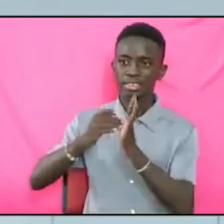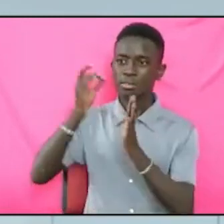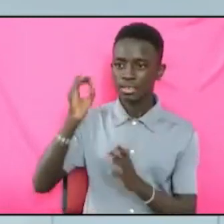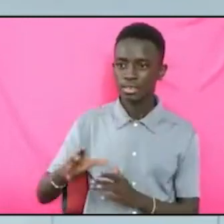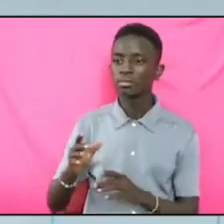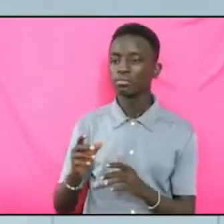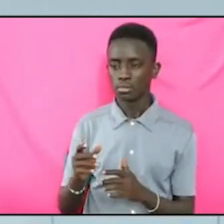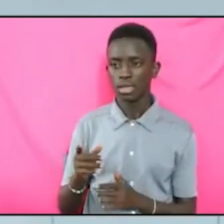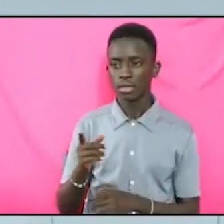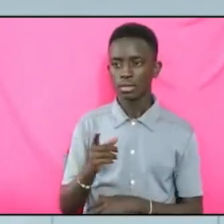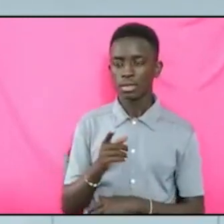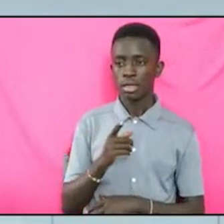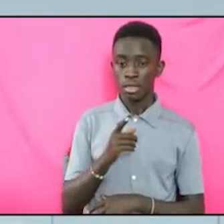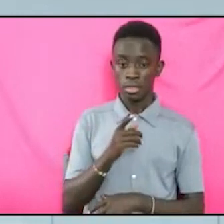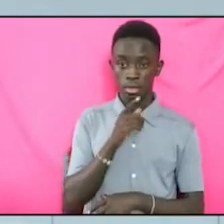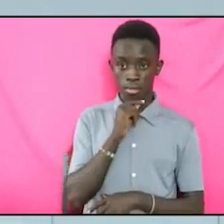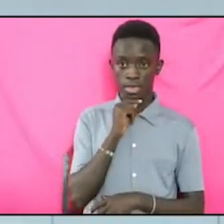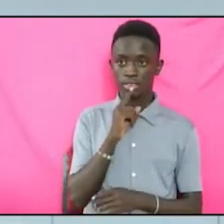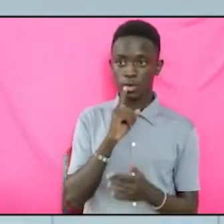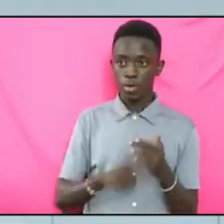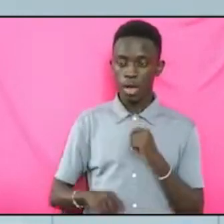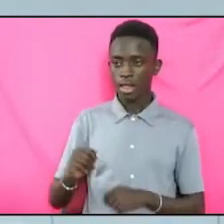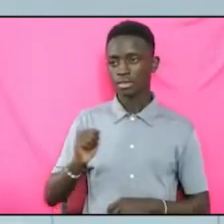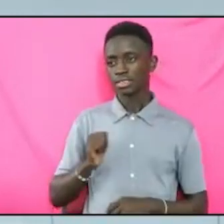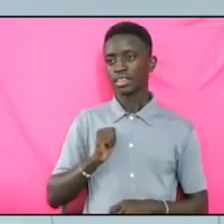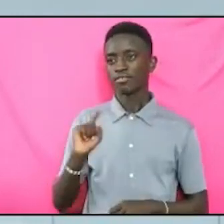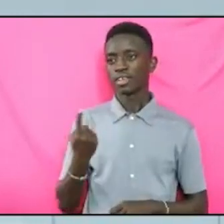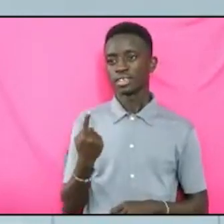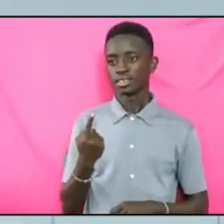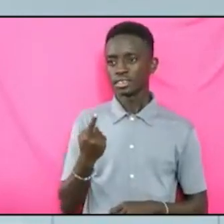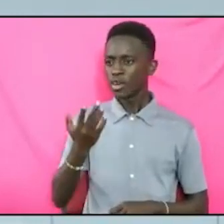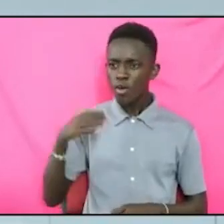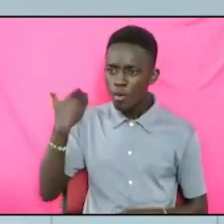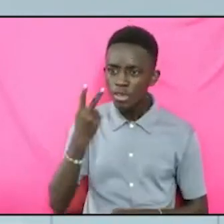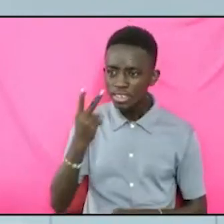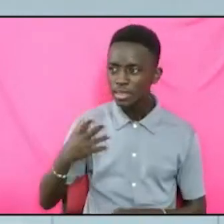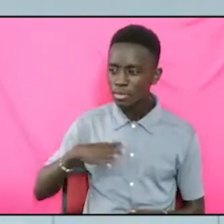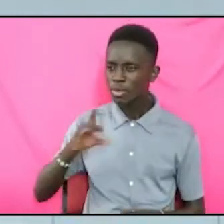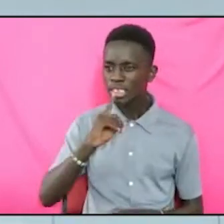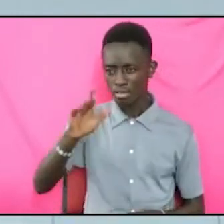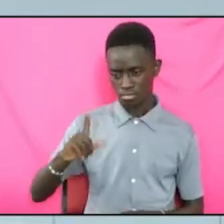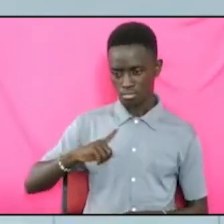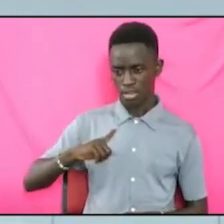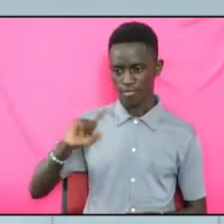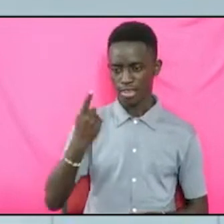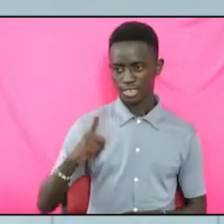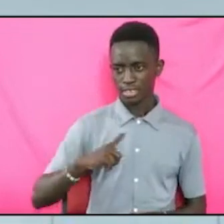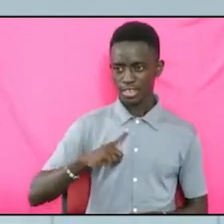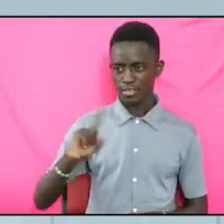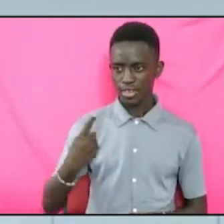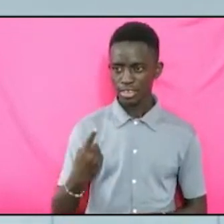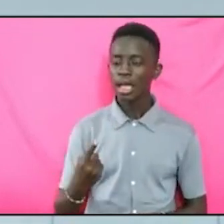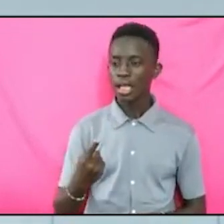say, ladies first. And that is the history behind the statement, ladies first. So when these men tell you ladies